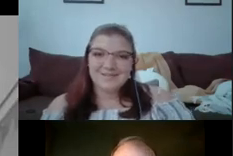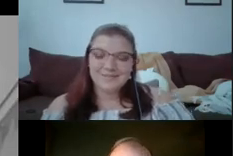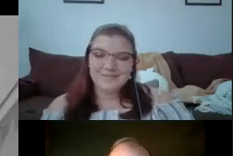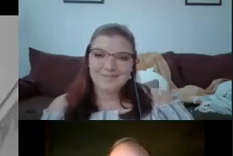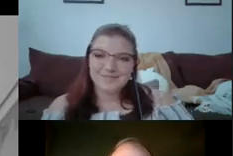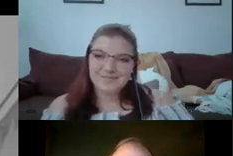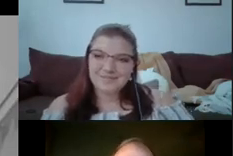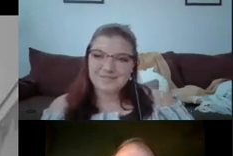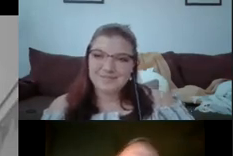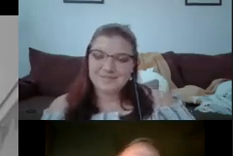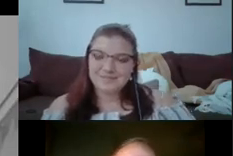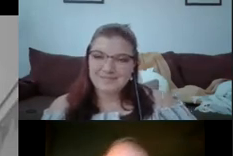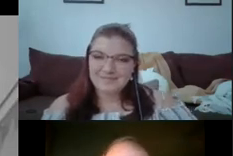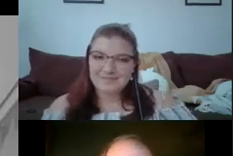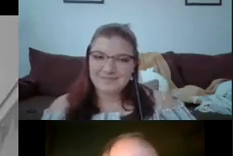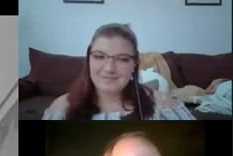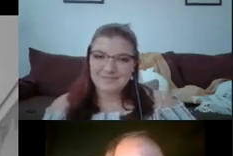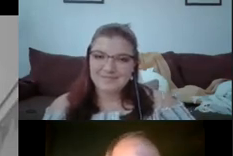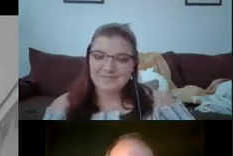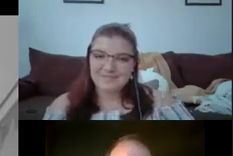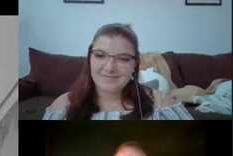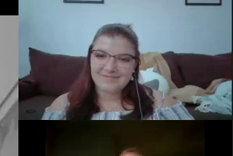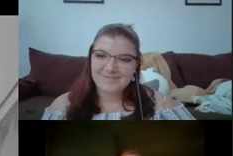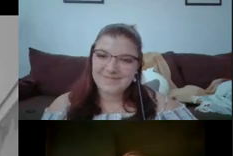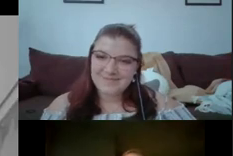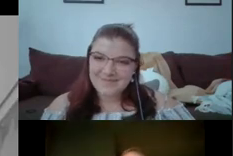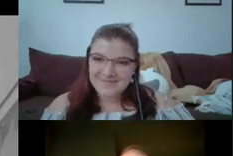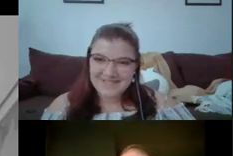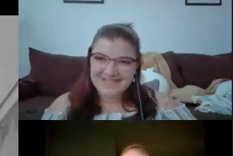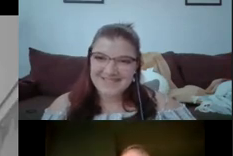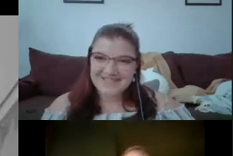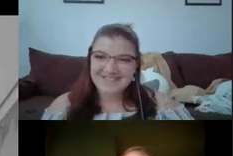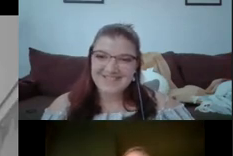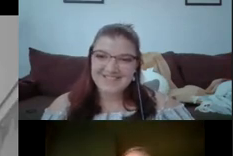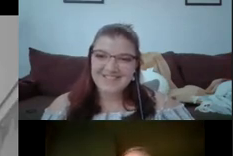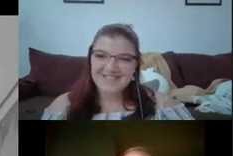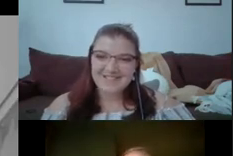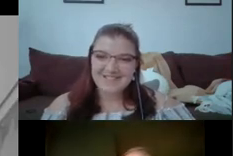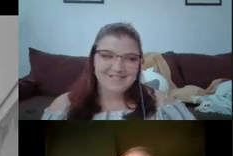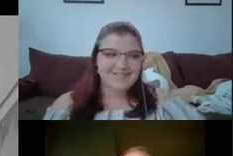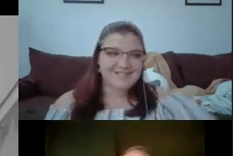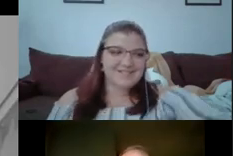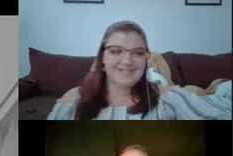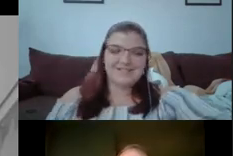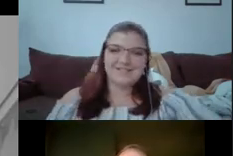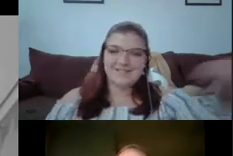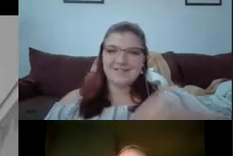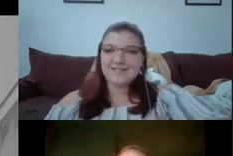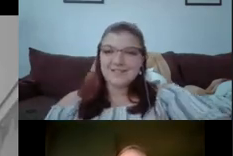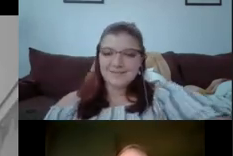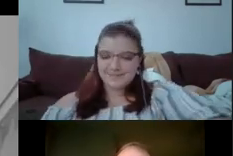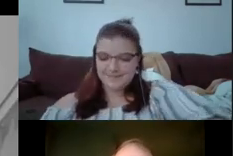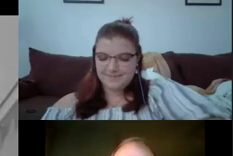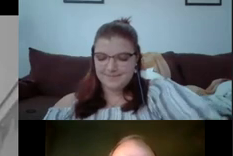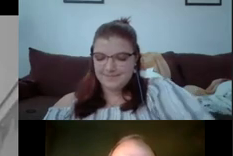teacher. And I guess I'll tell an extra story. He was teaching his last class, and one of our colleagues, the late